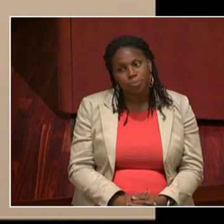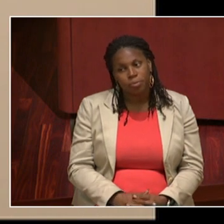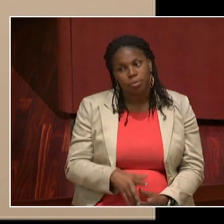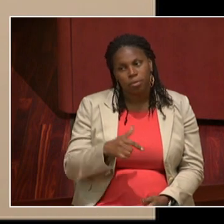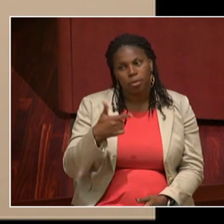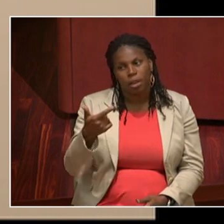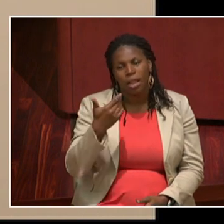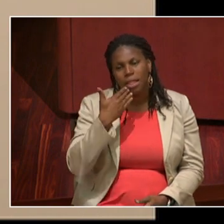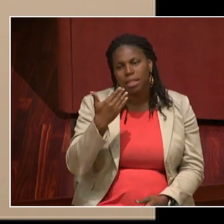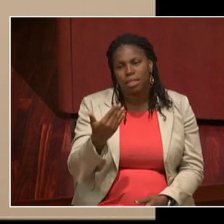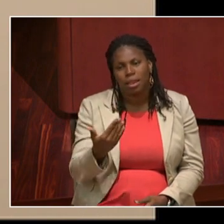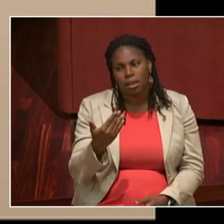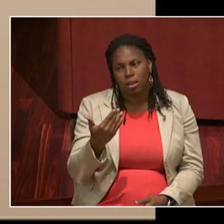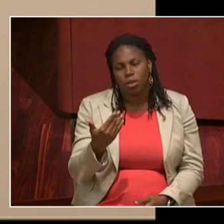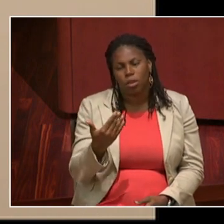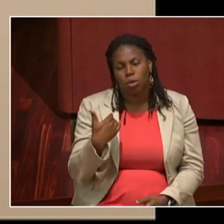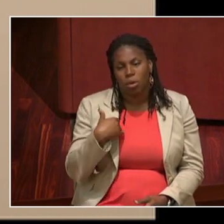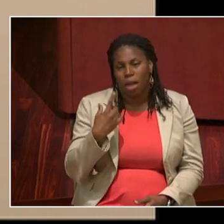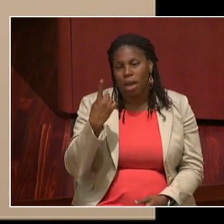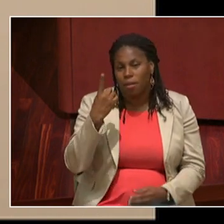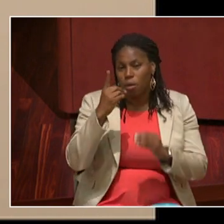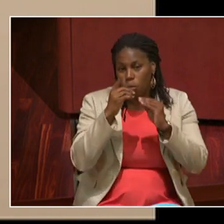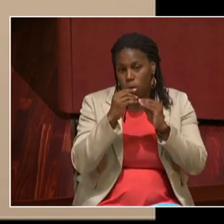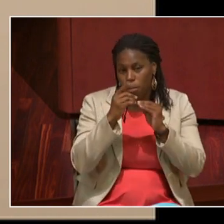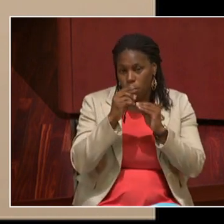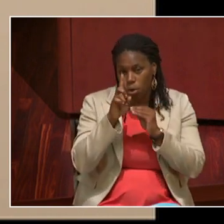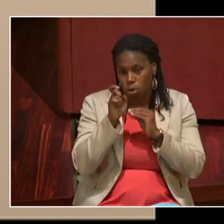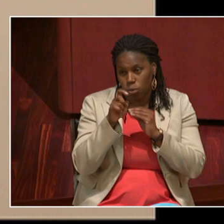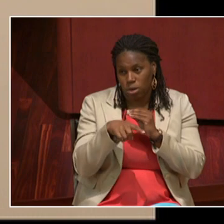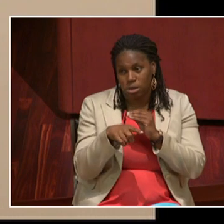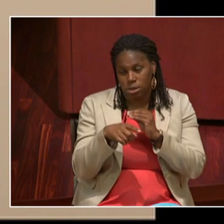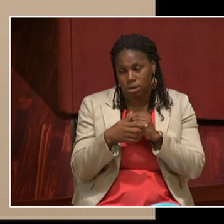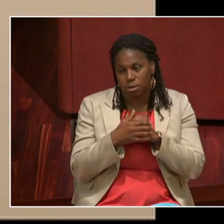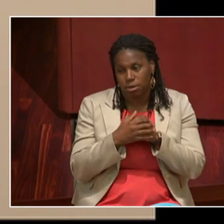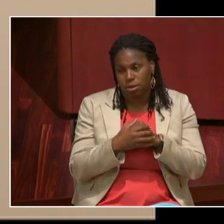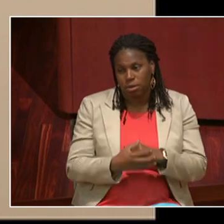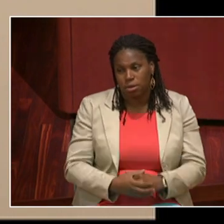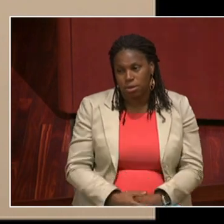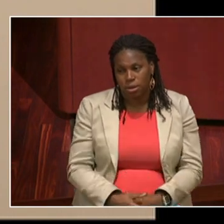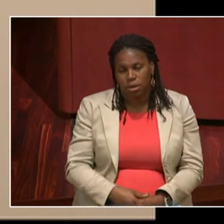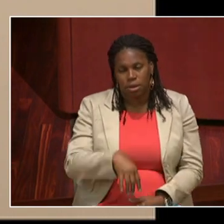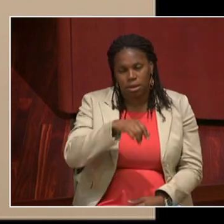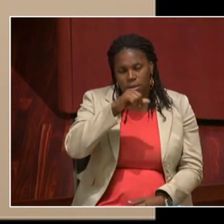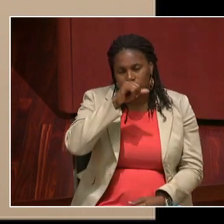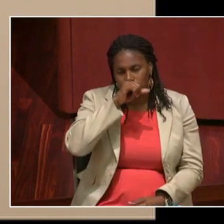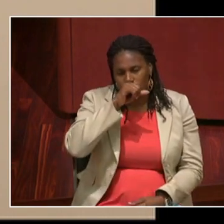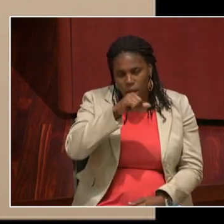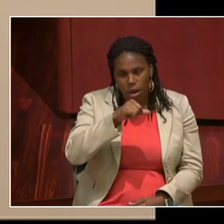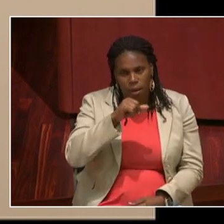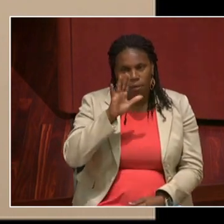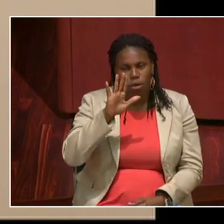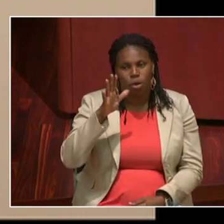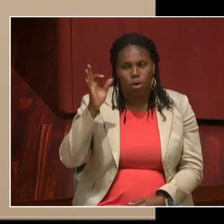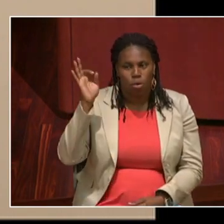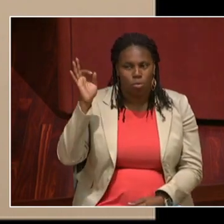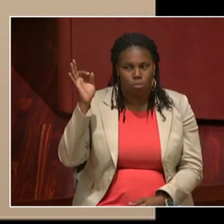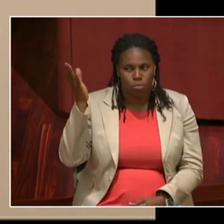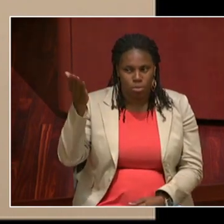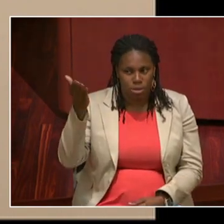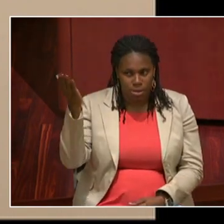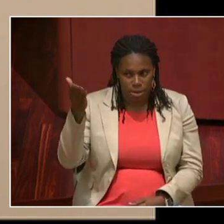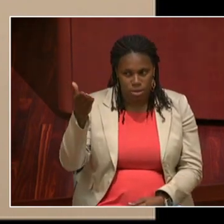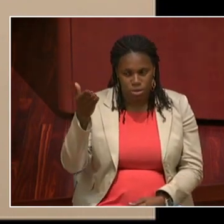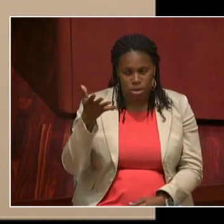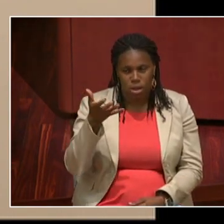Thank you, Elizabeth. And then we have one more question that's come in from the public. They love your presentation, and they want to